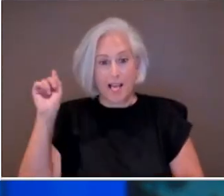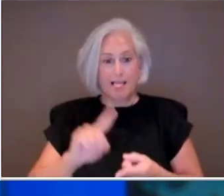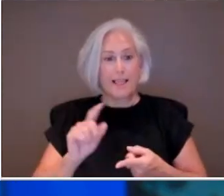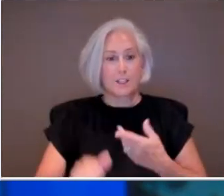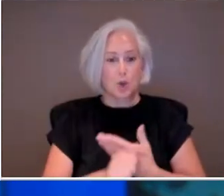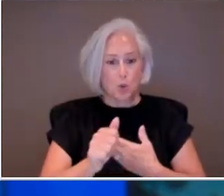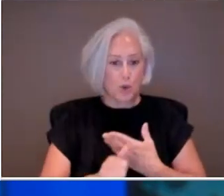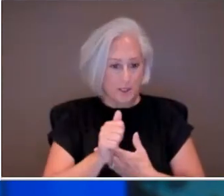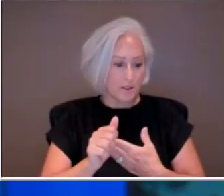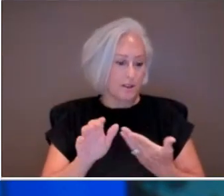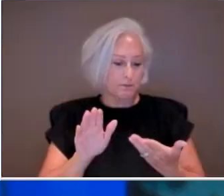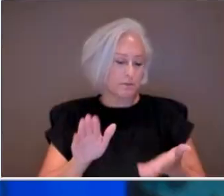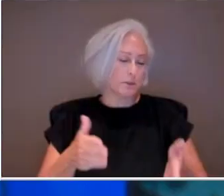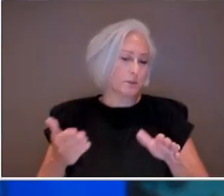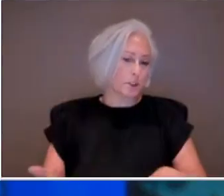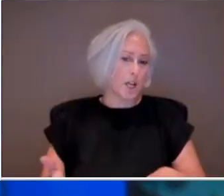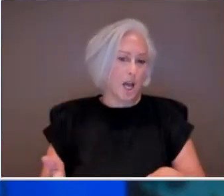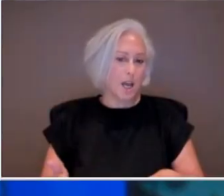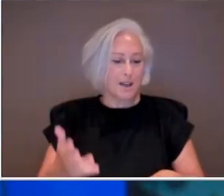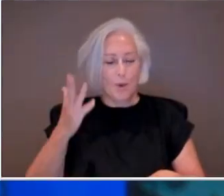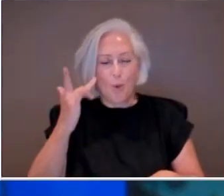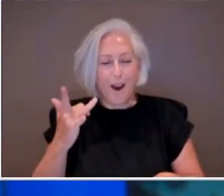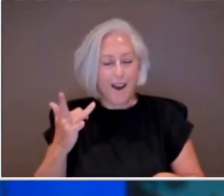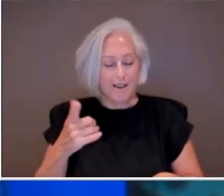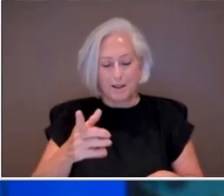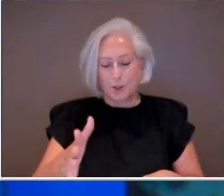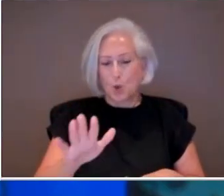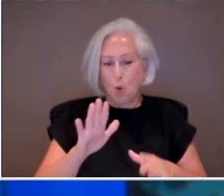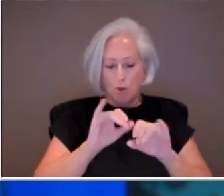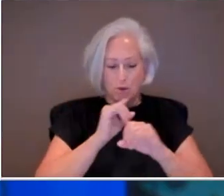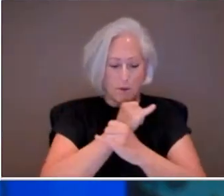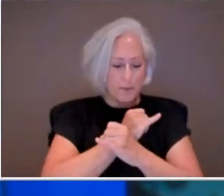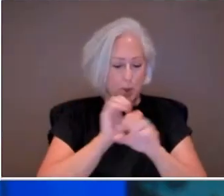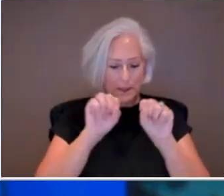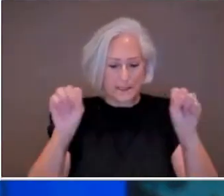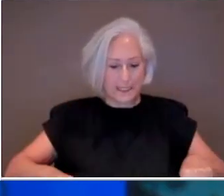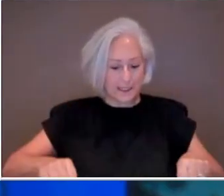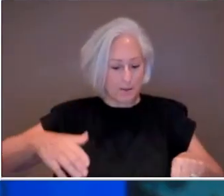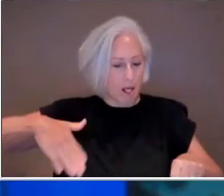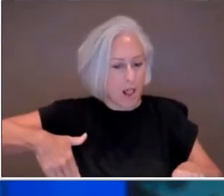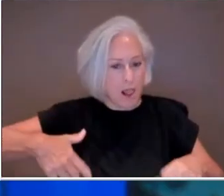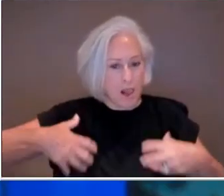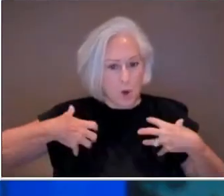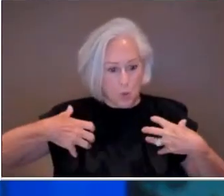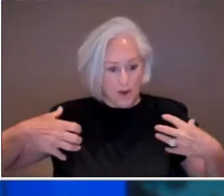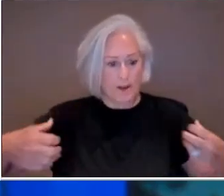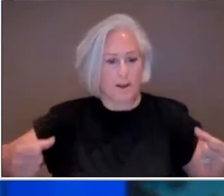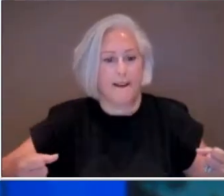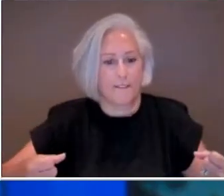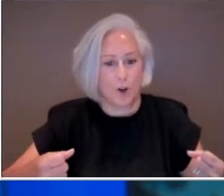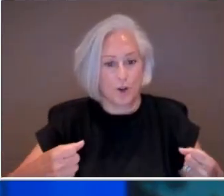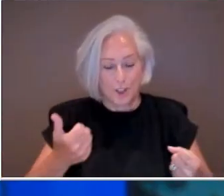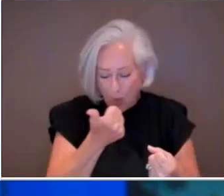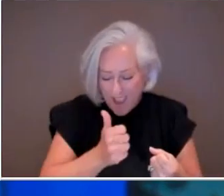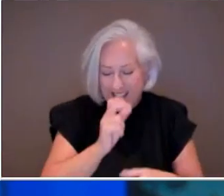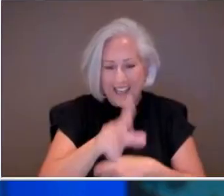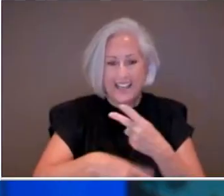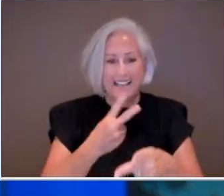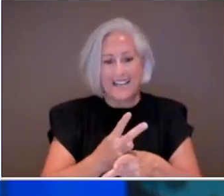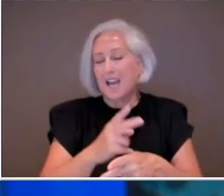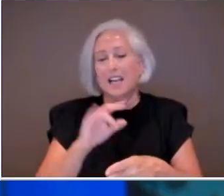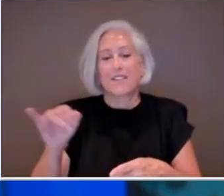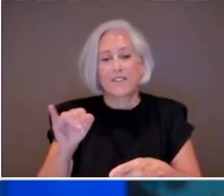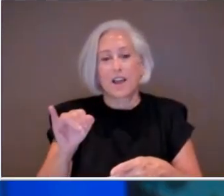immune system is not yet recovered. So any kind of infection, a small or a big infection, can be a little bit catastrophic, and we don't want